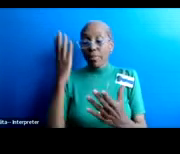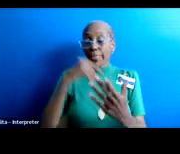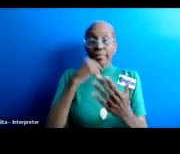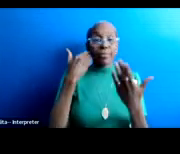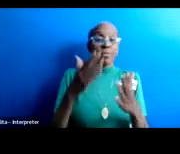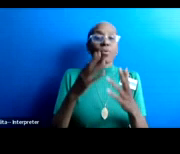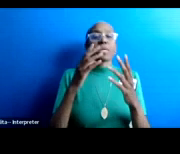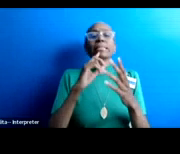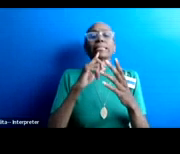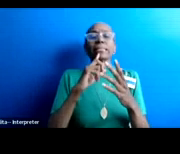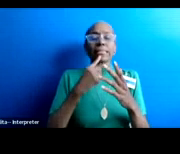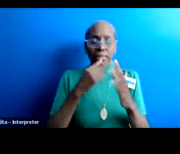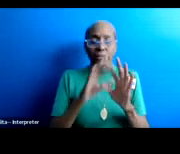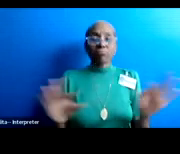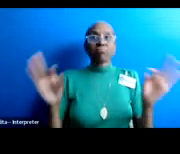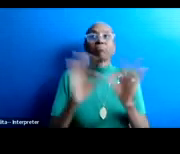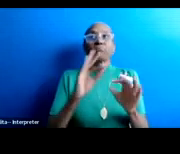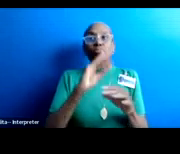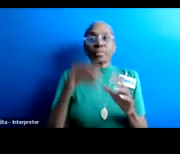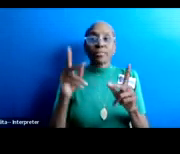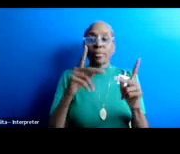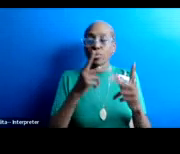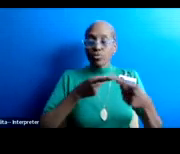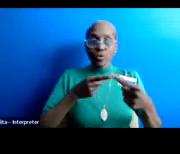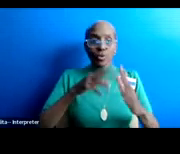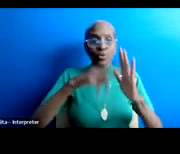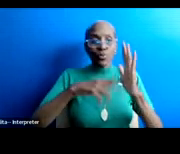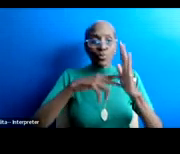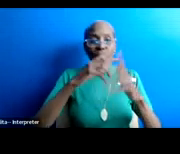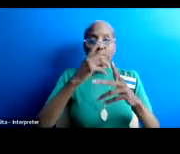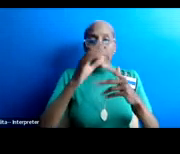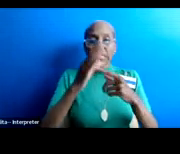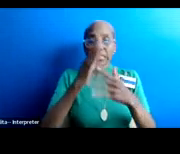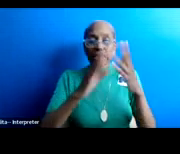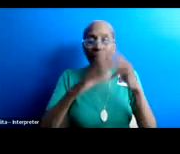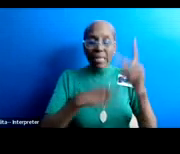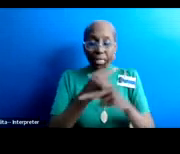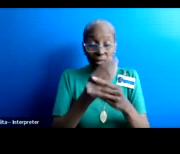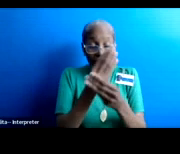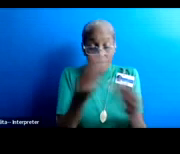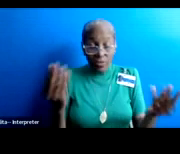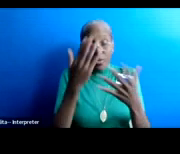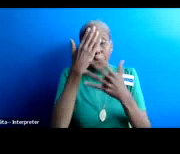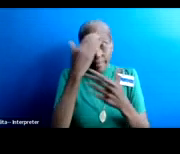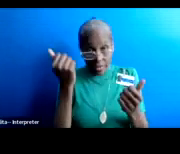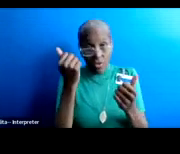a significant percentage of folks who struggle to read certain types of material due to color